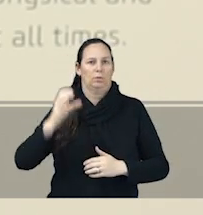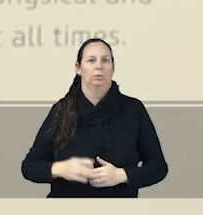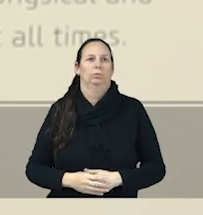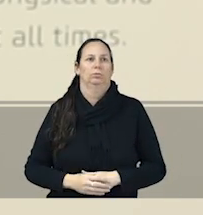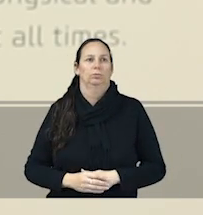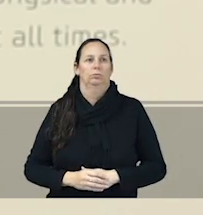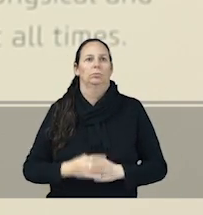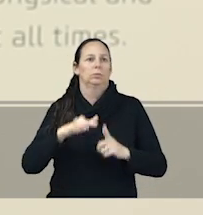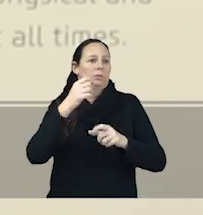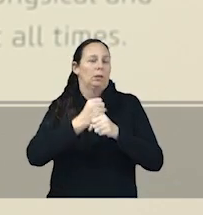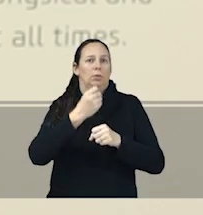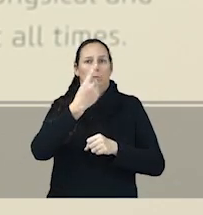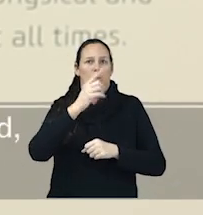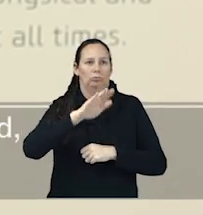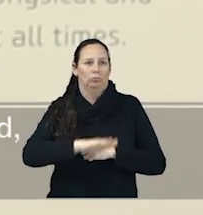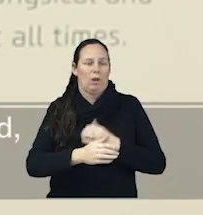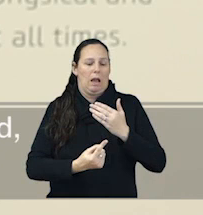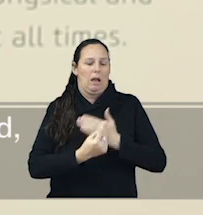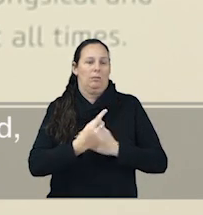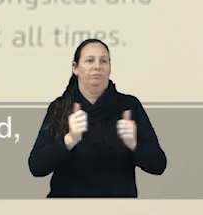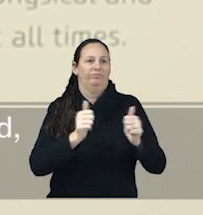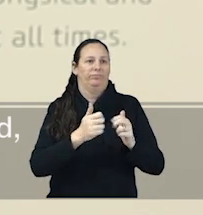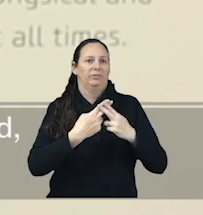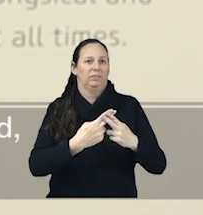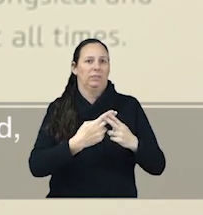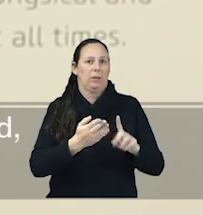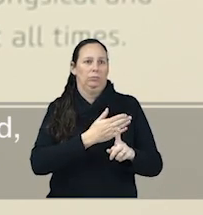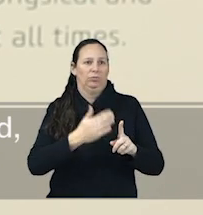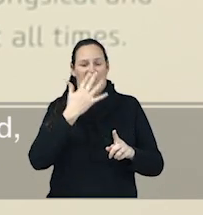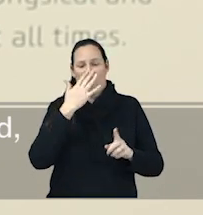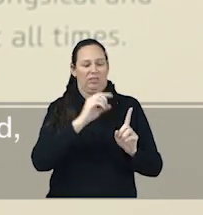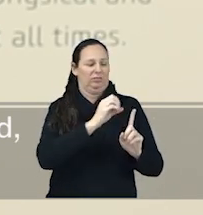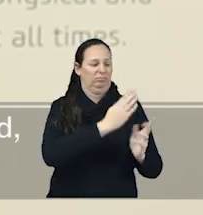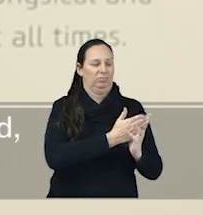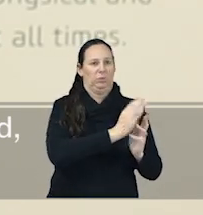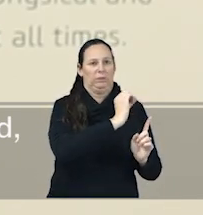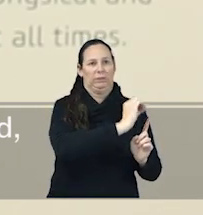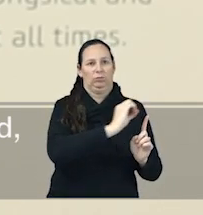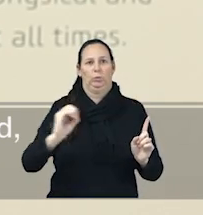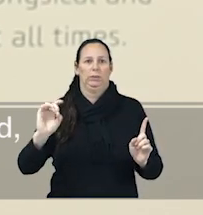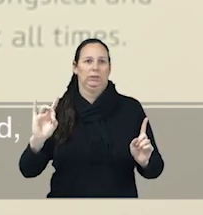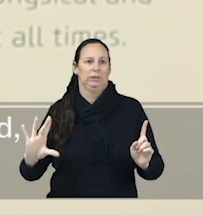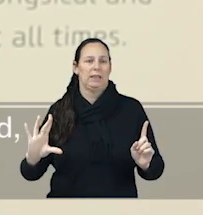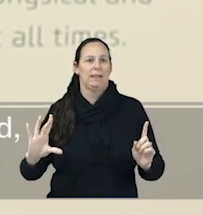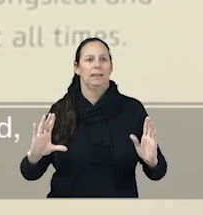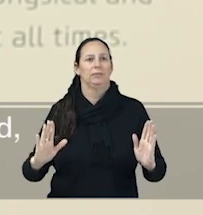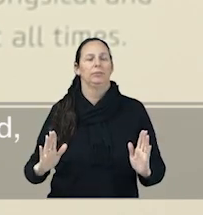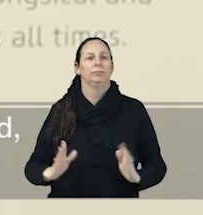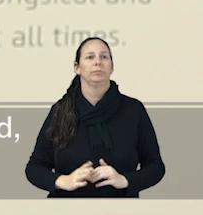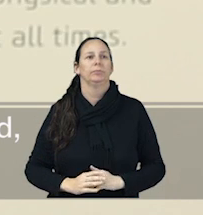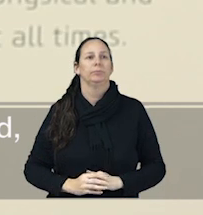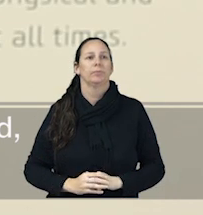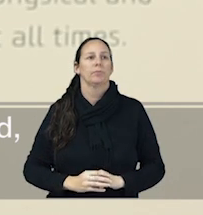call the baskets of knowledge. For example a child that a child that is most likely to be sexually abused